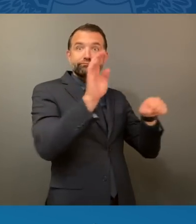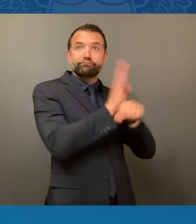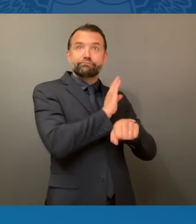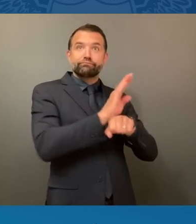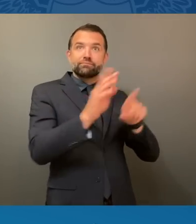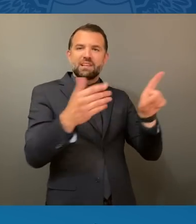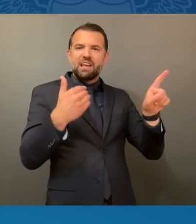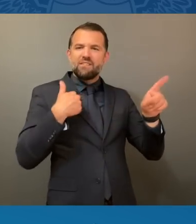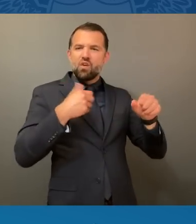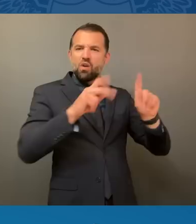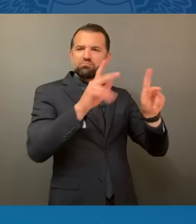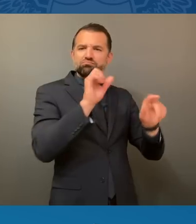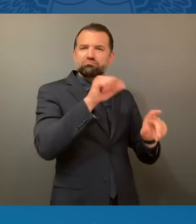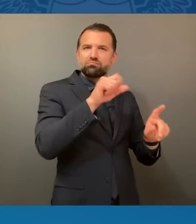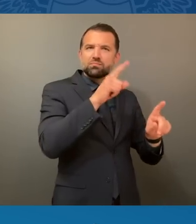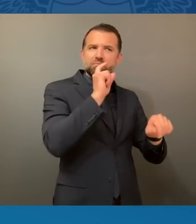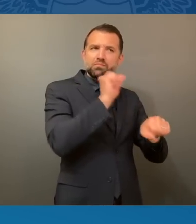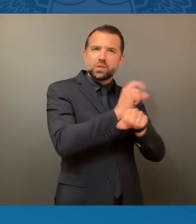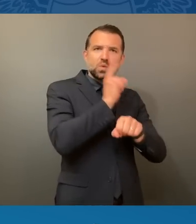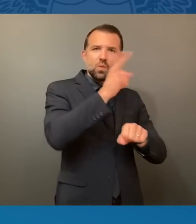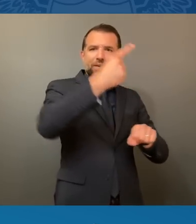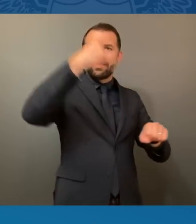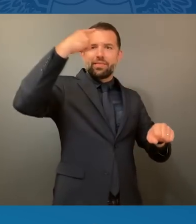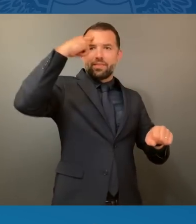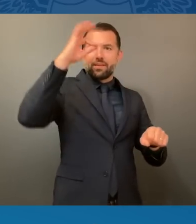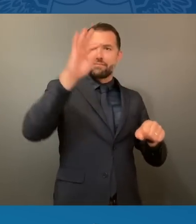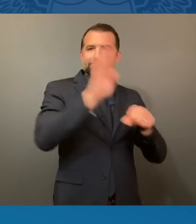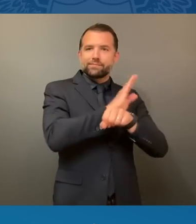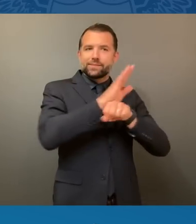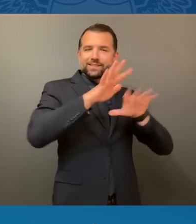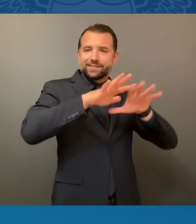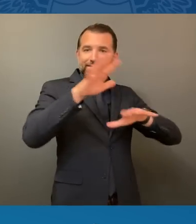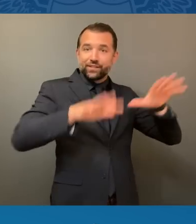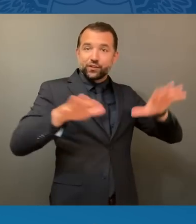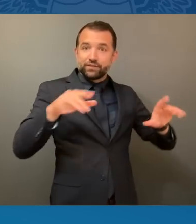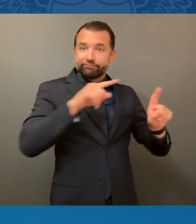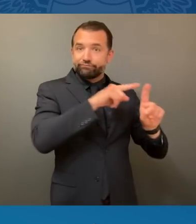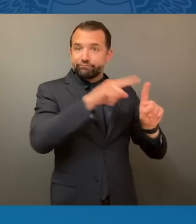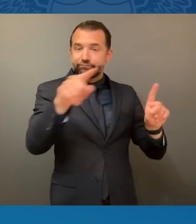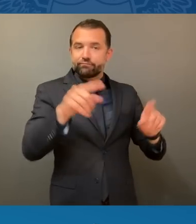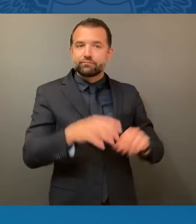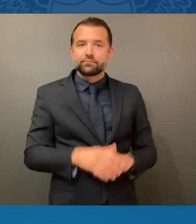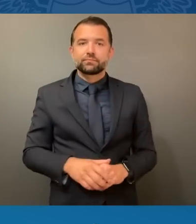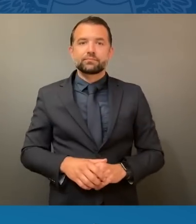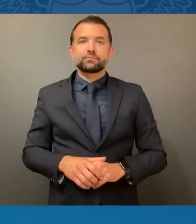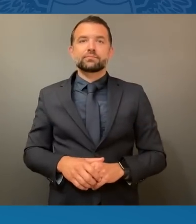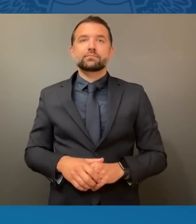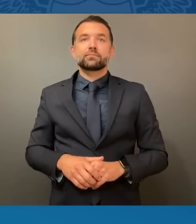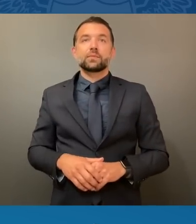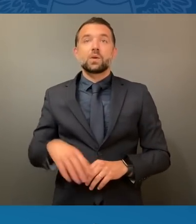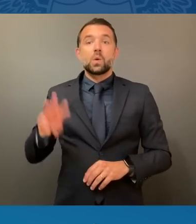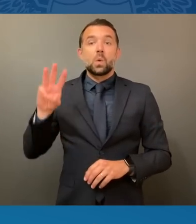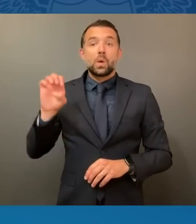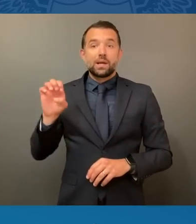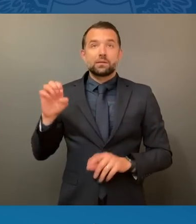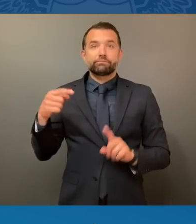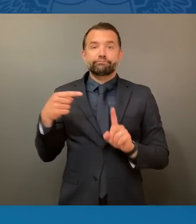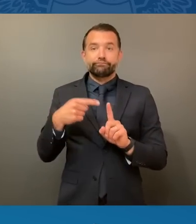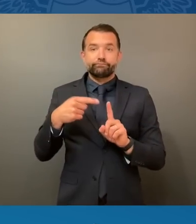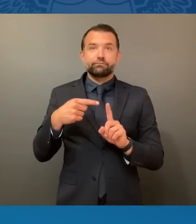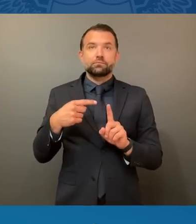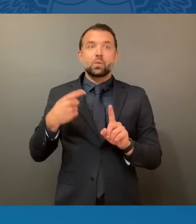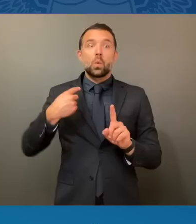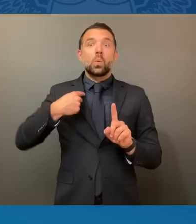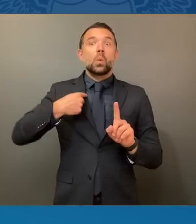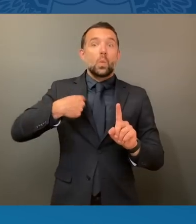doing our part when we think about business diversity. Yeah. So it's a we thing for sure. And one of the things that you've talked a lot about, and we've even